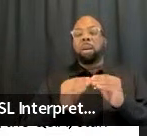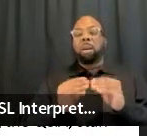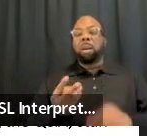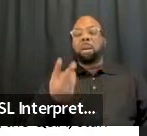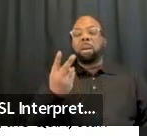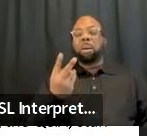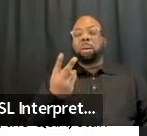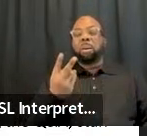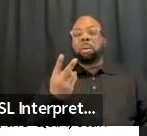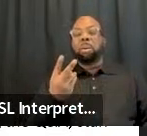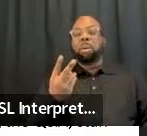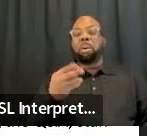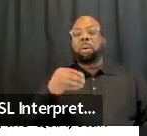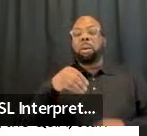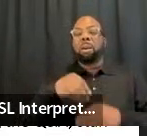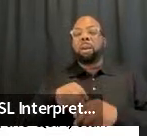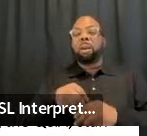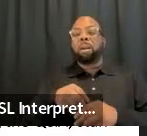into the main room?